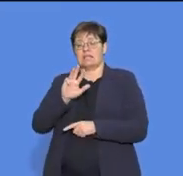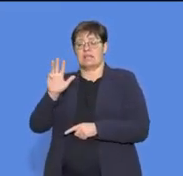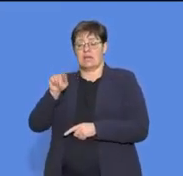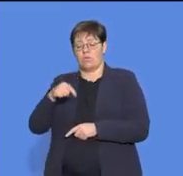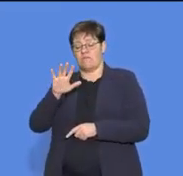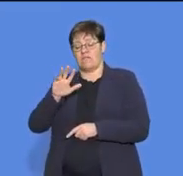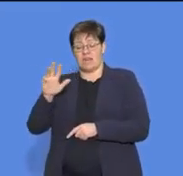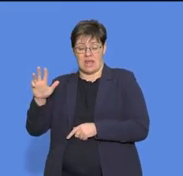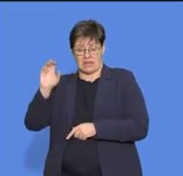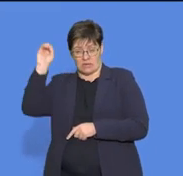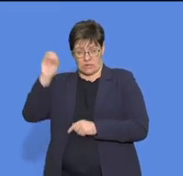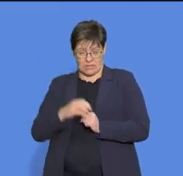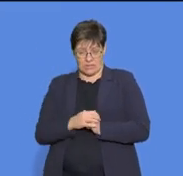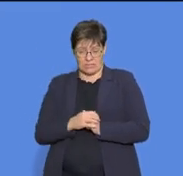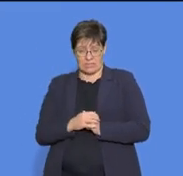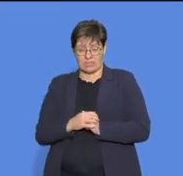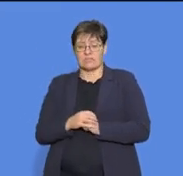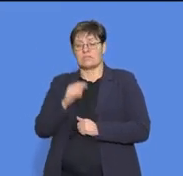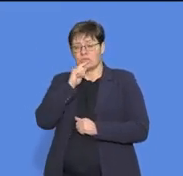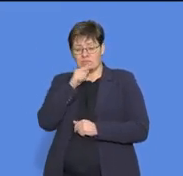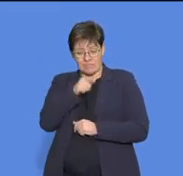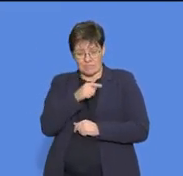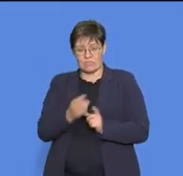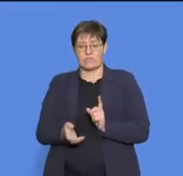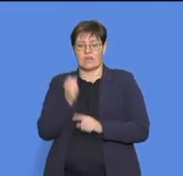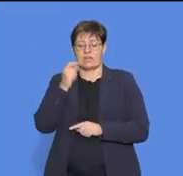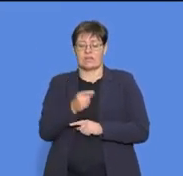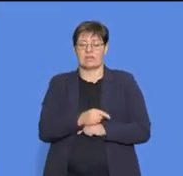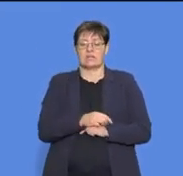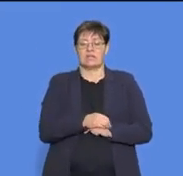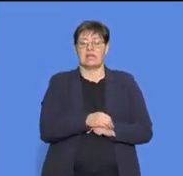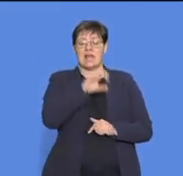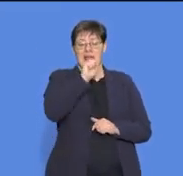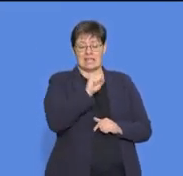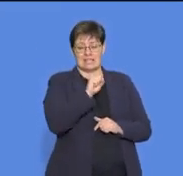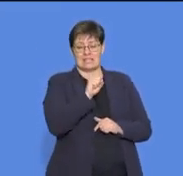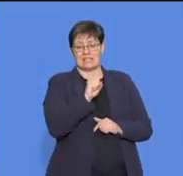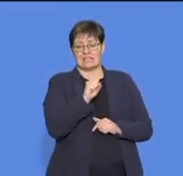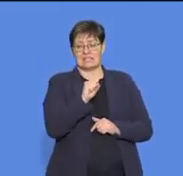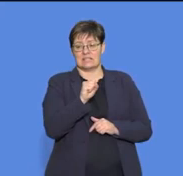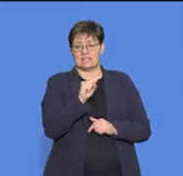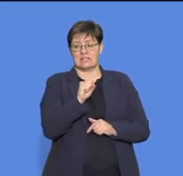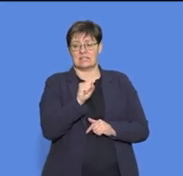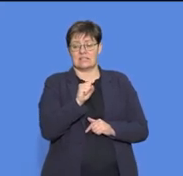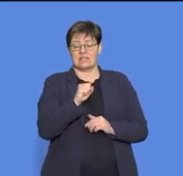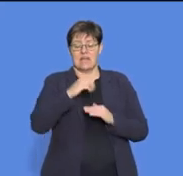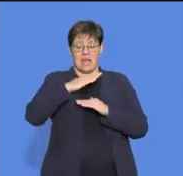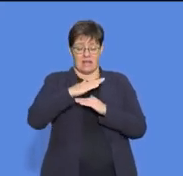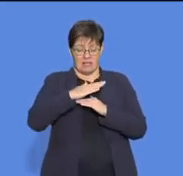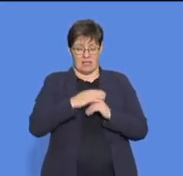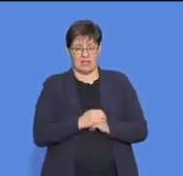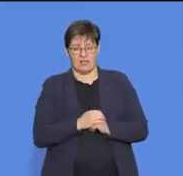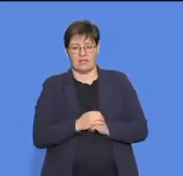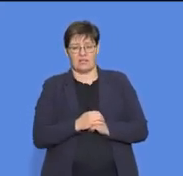two together, will give us 89,59. We're going to use that now to find angle S. So